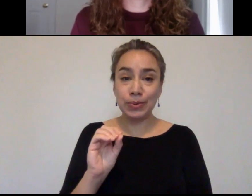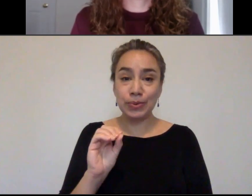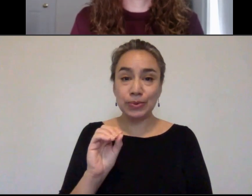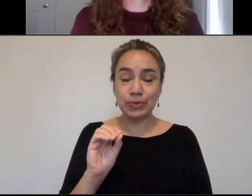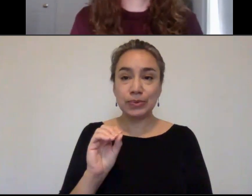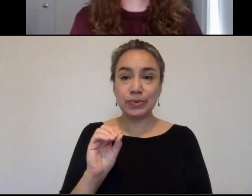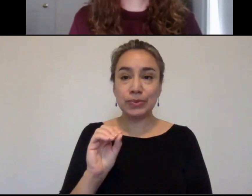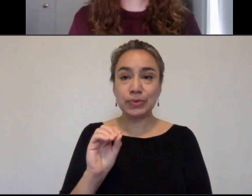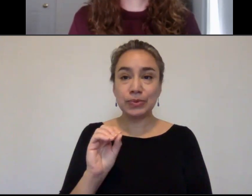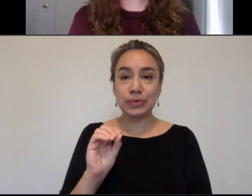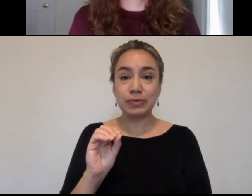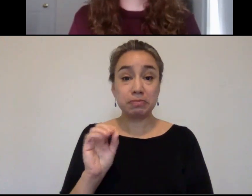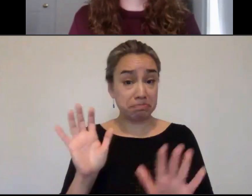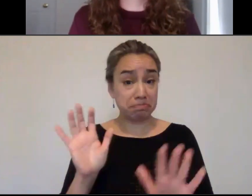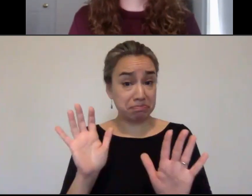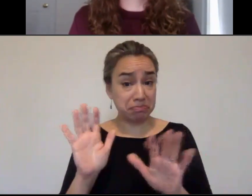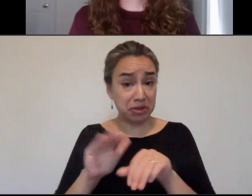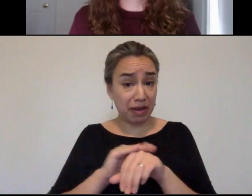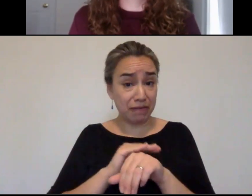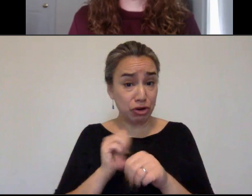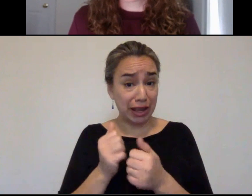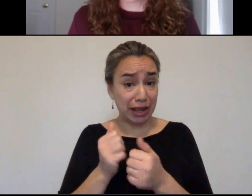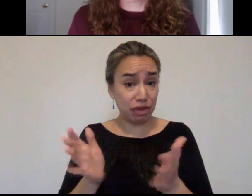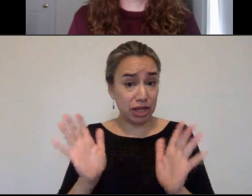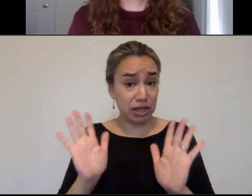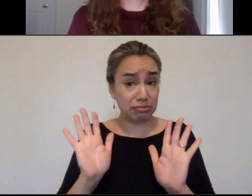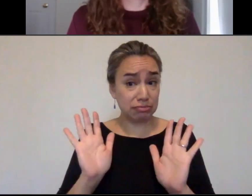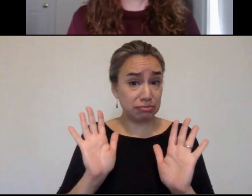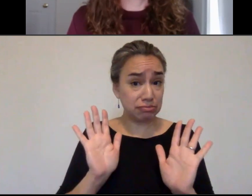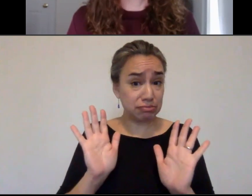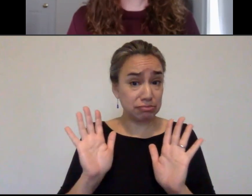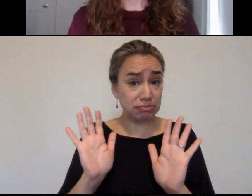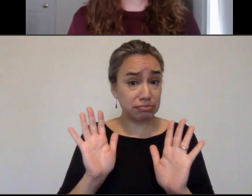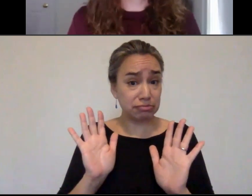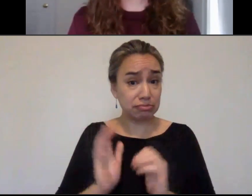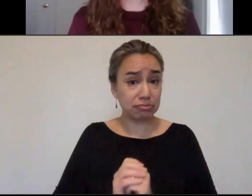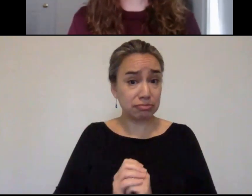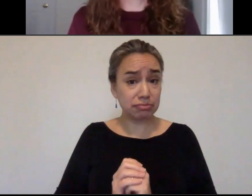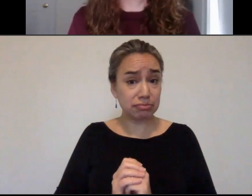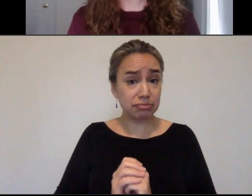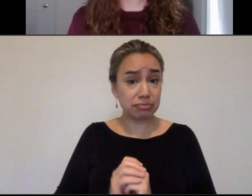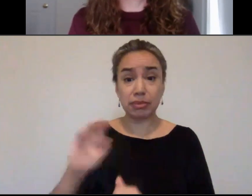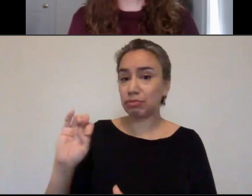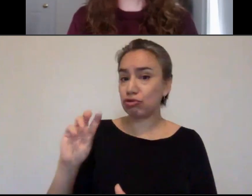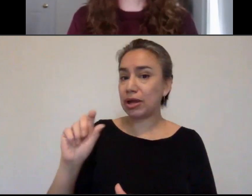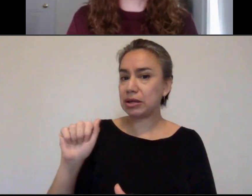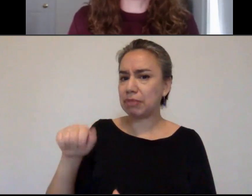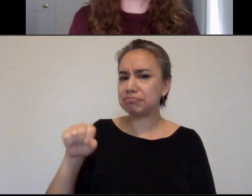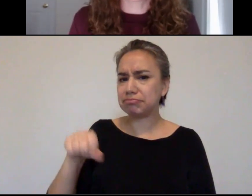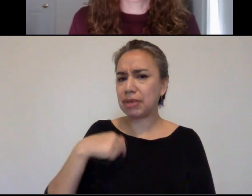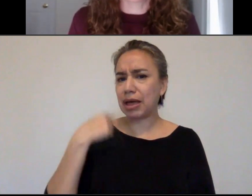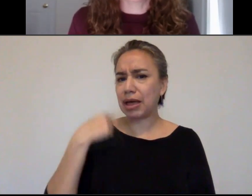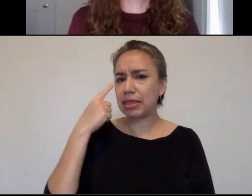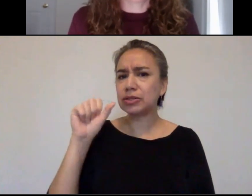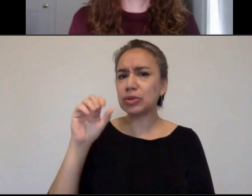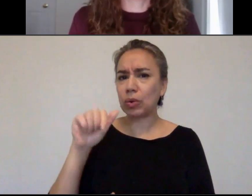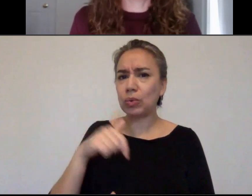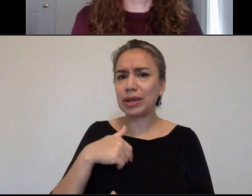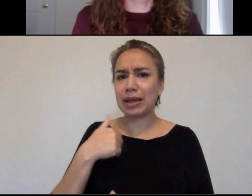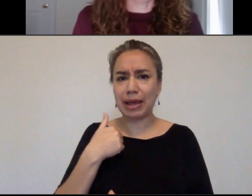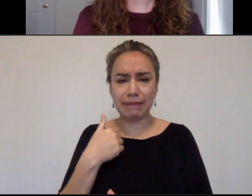And did I cover everything that was necessary? I think so. We do have the one thing coming out on the